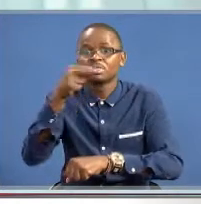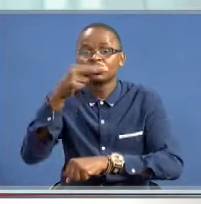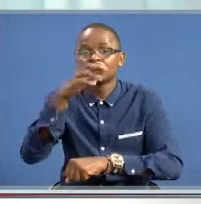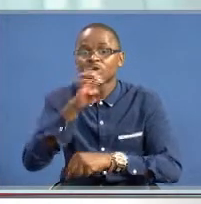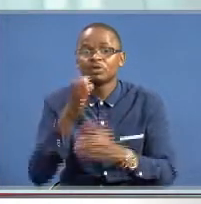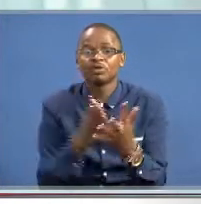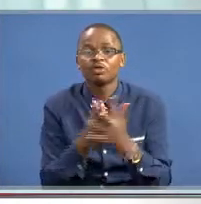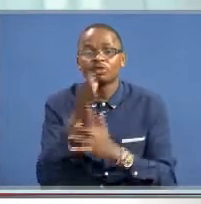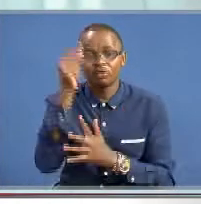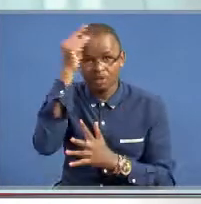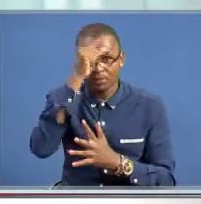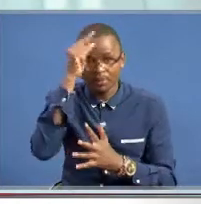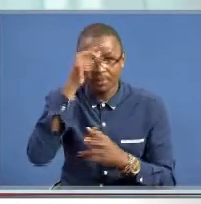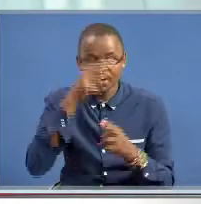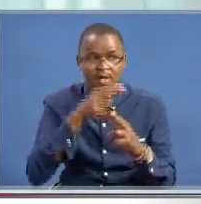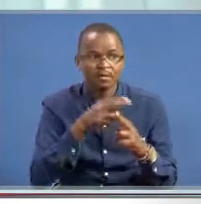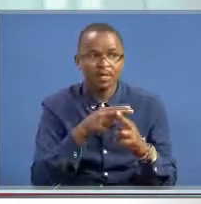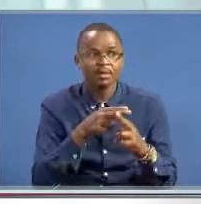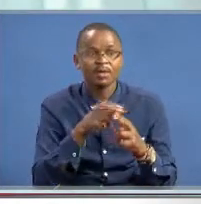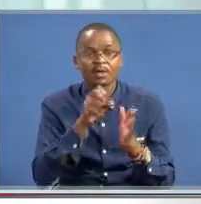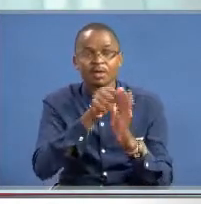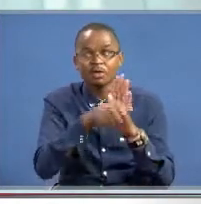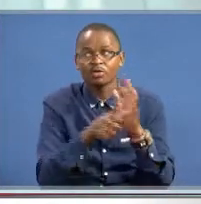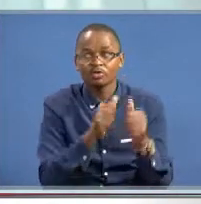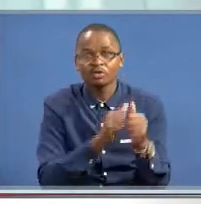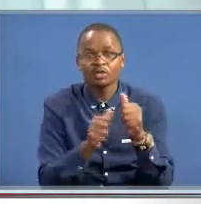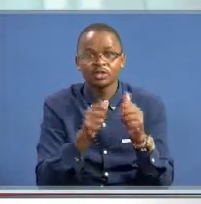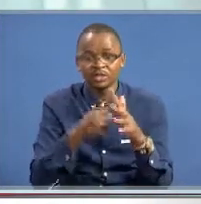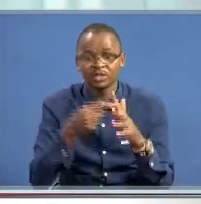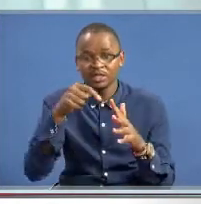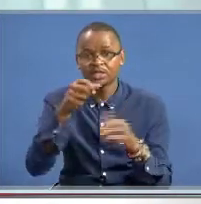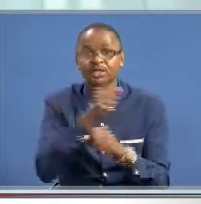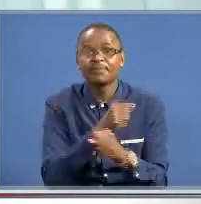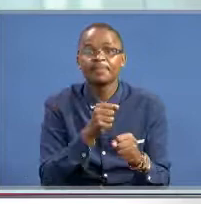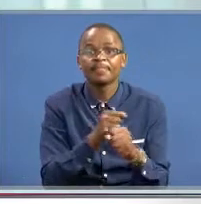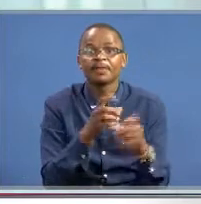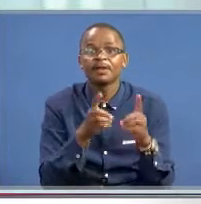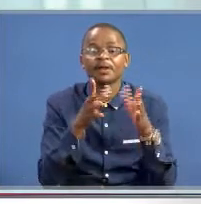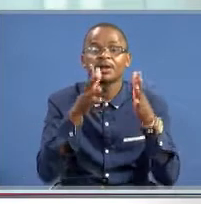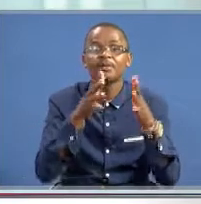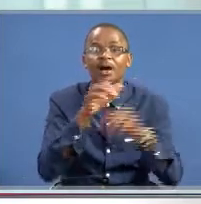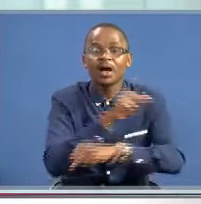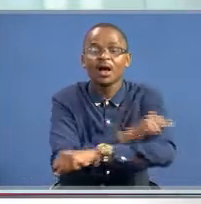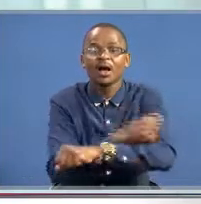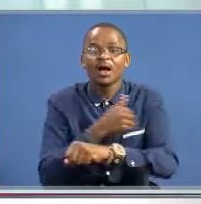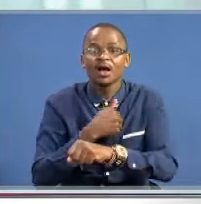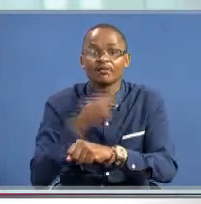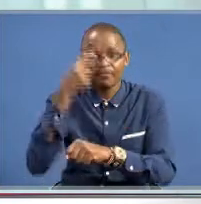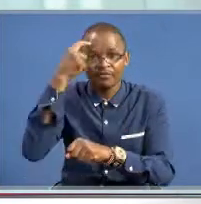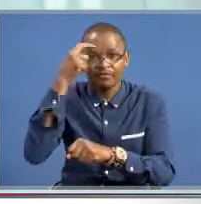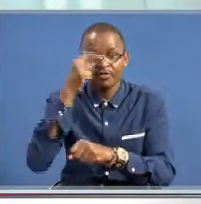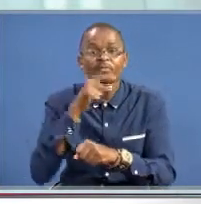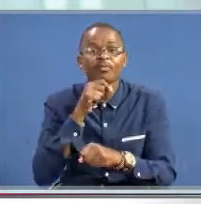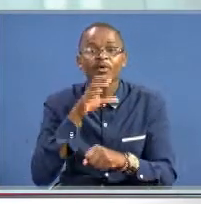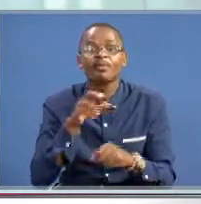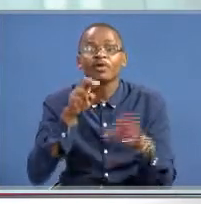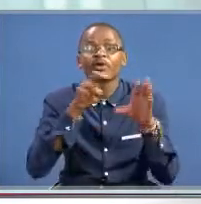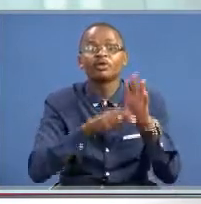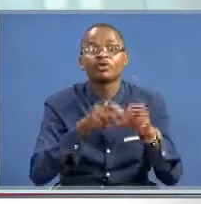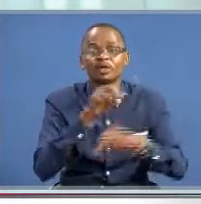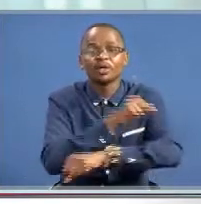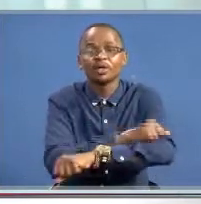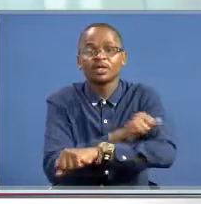through the government Nemis system, which started this year. The director of the school has denied the boy to join the